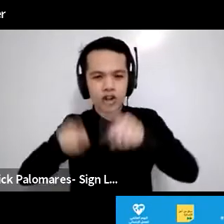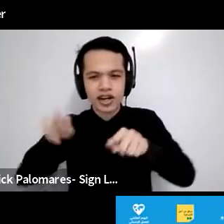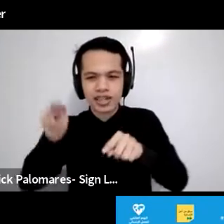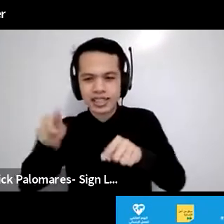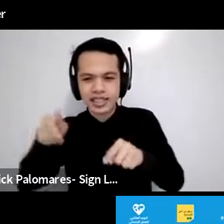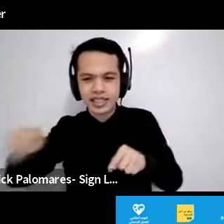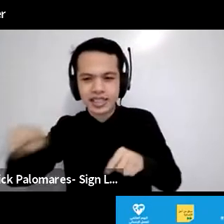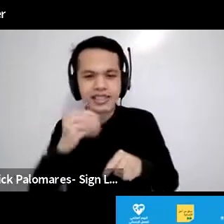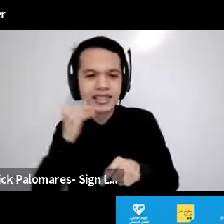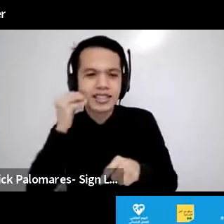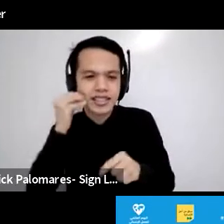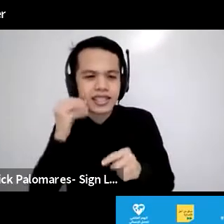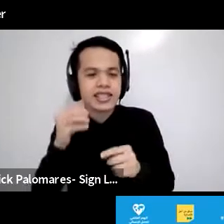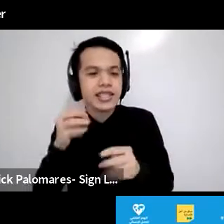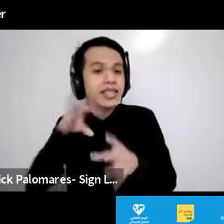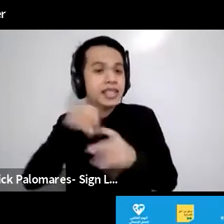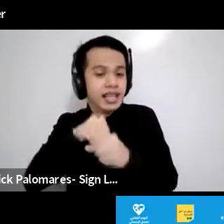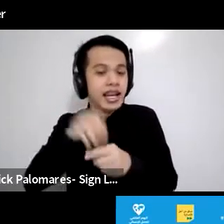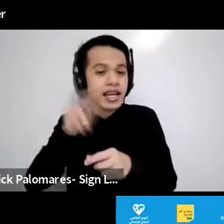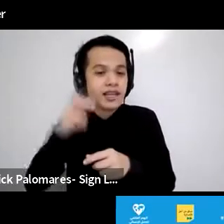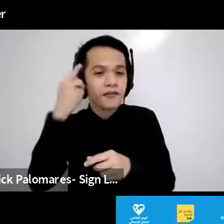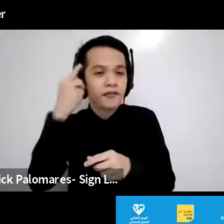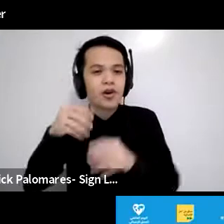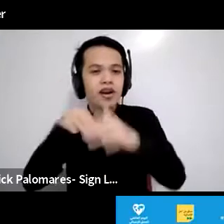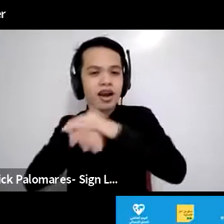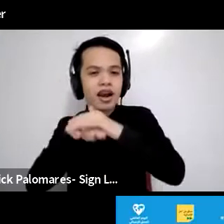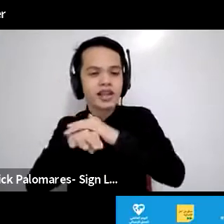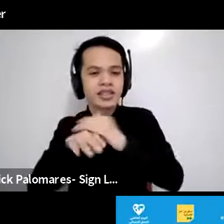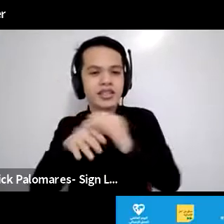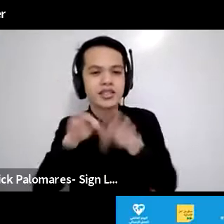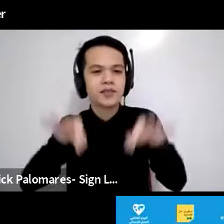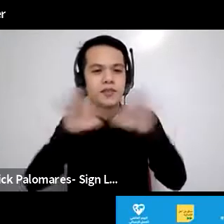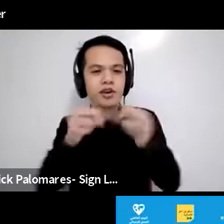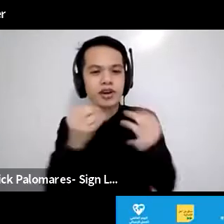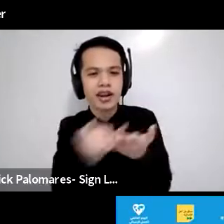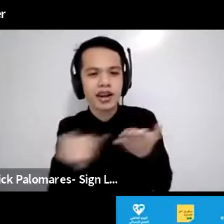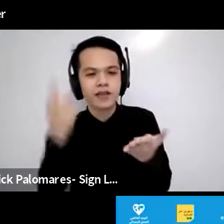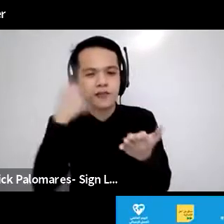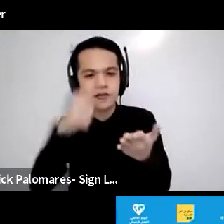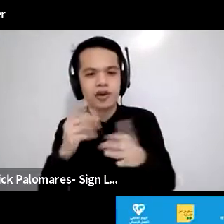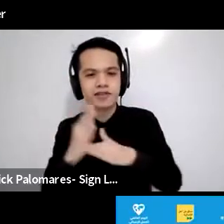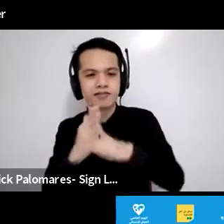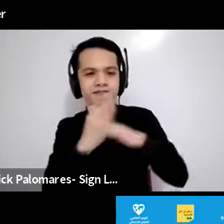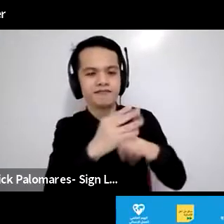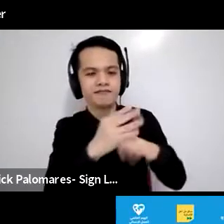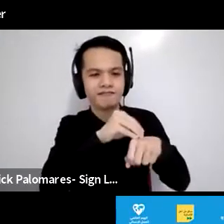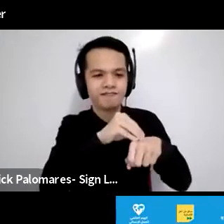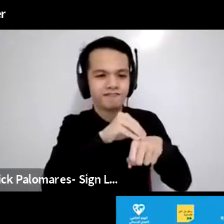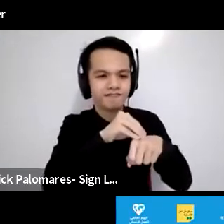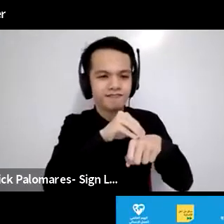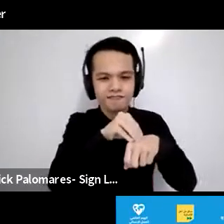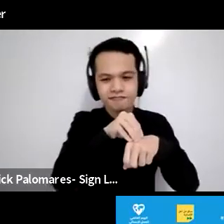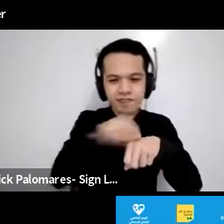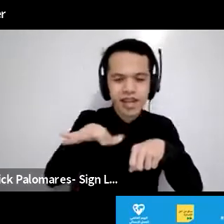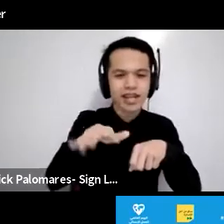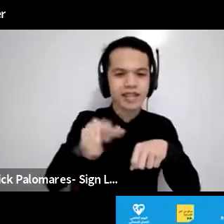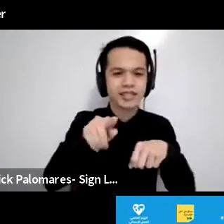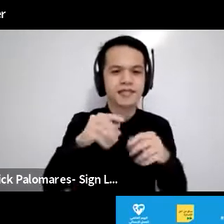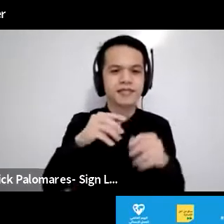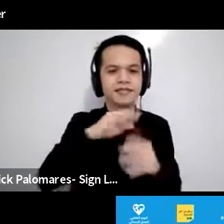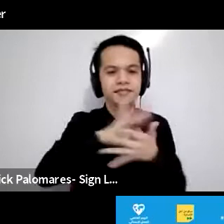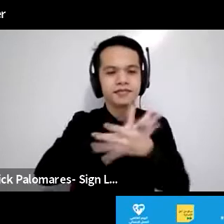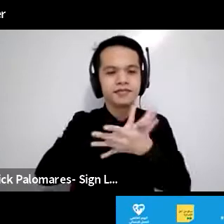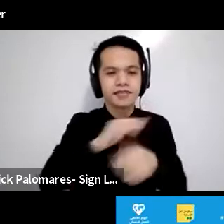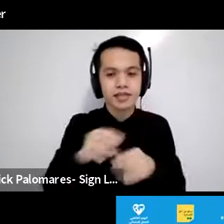households, including the need to access essential items for preventing the spread of COVID. The cash